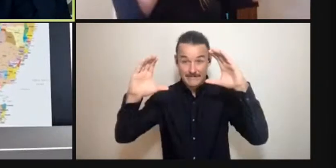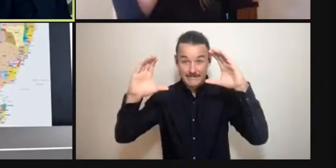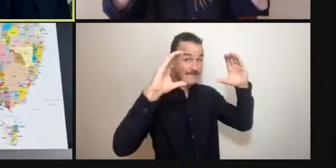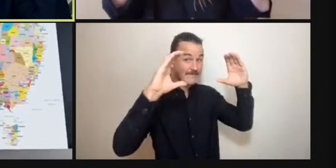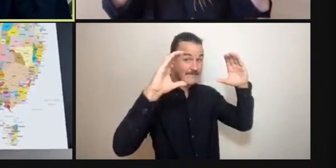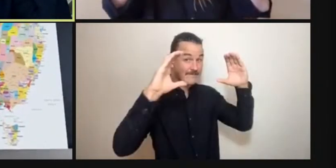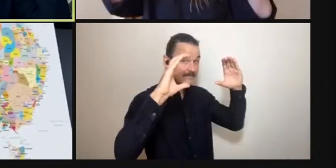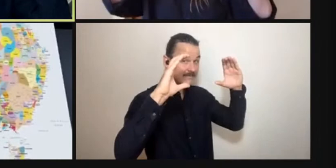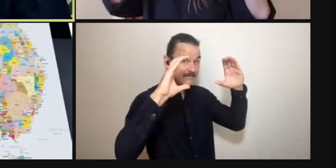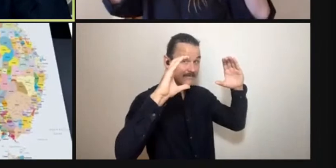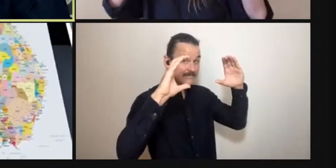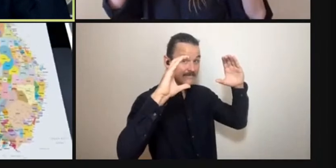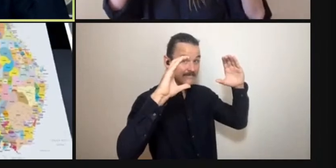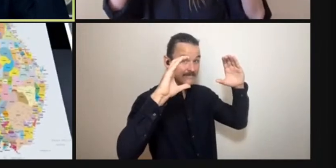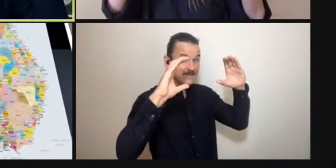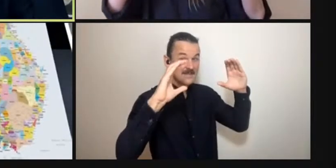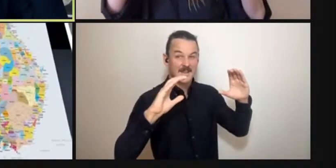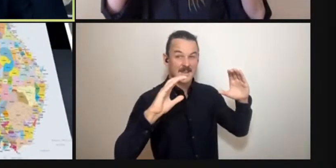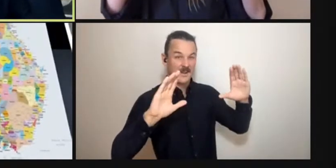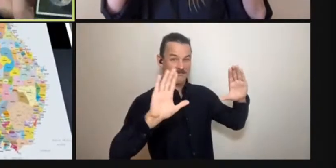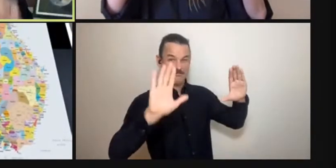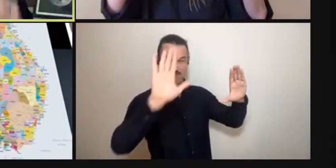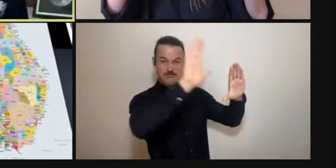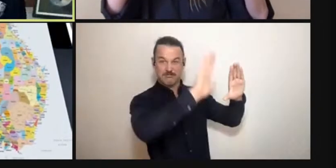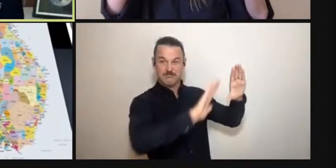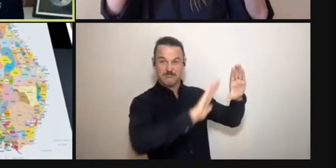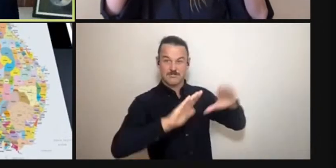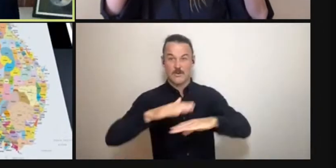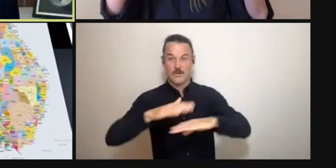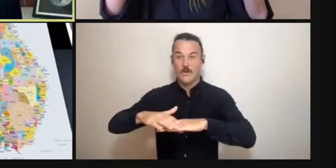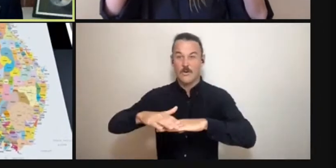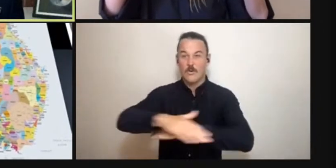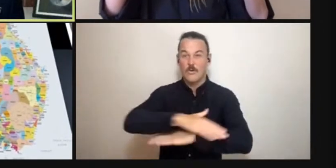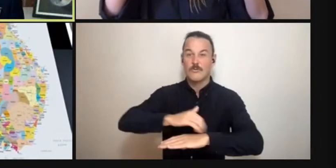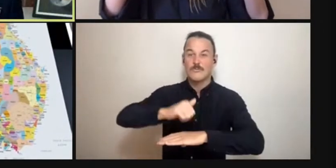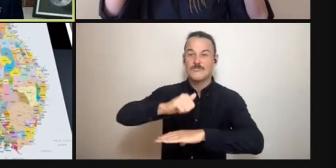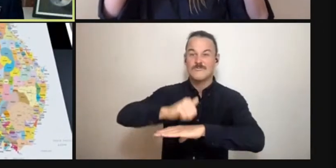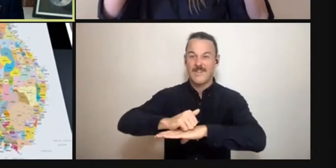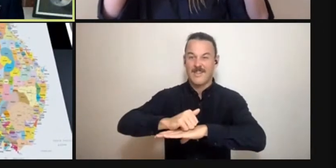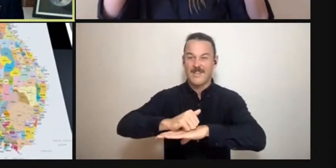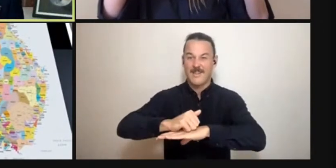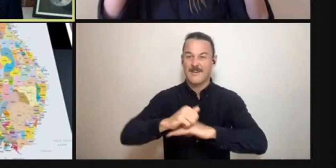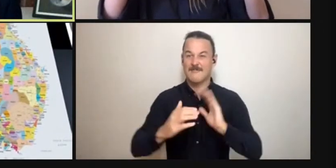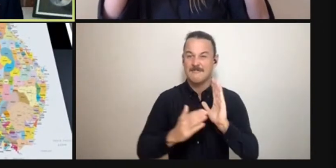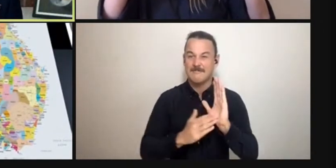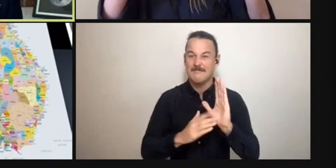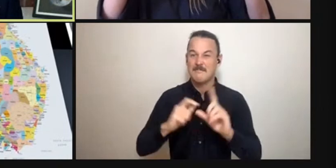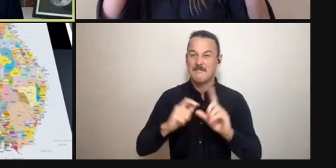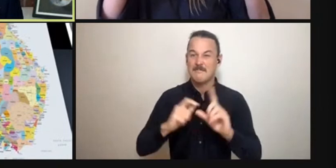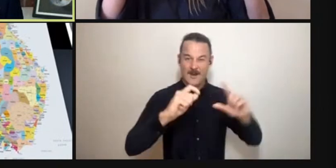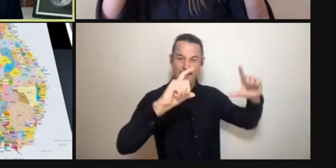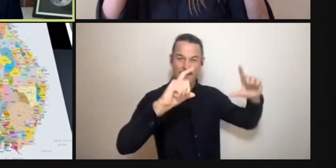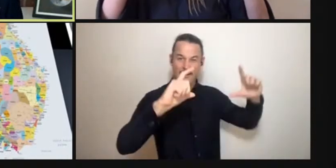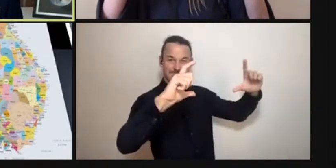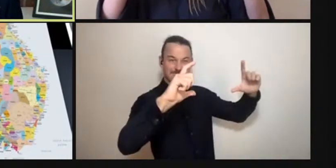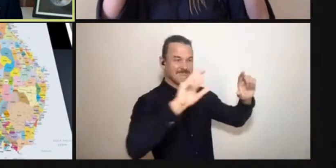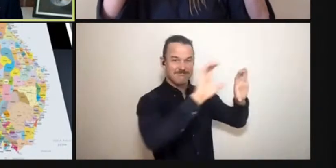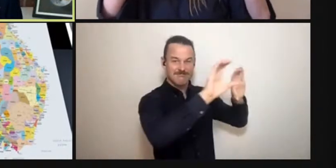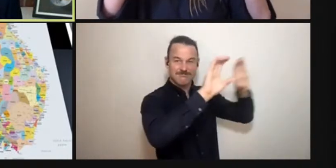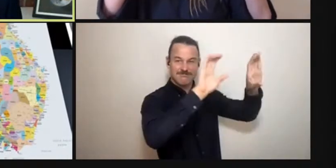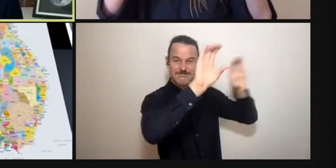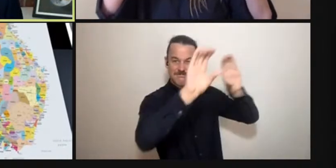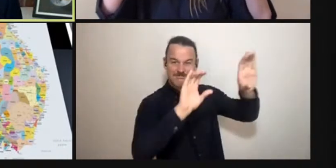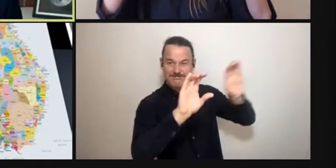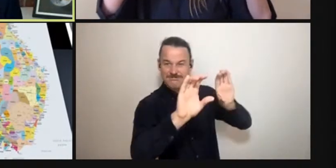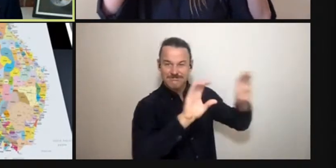wonderful map of Australia, perhaps in a way you've never seen before. These are the language groups of the indigenous